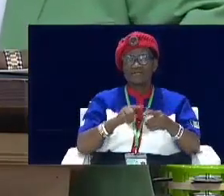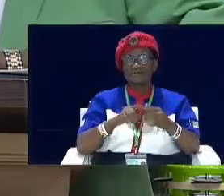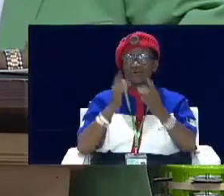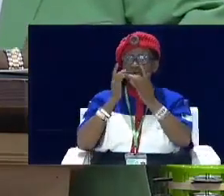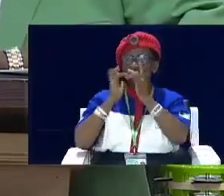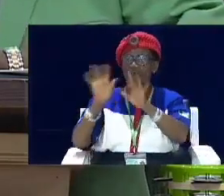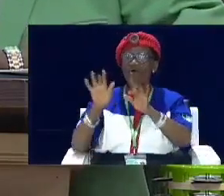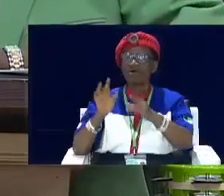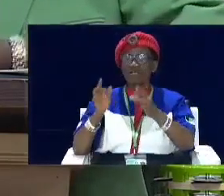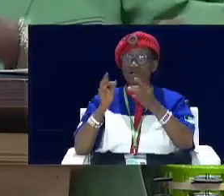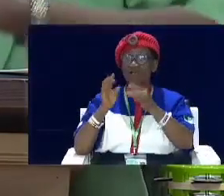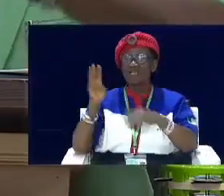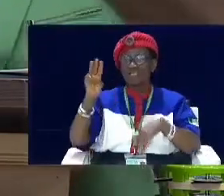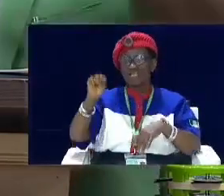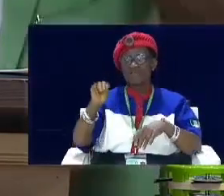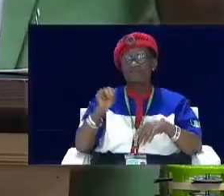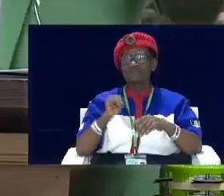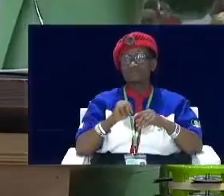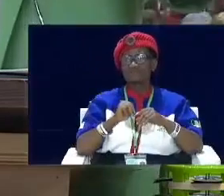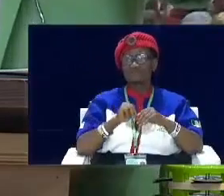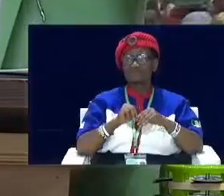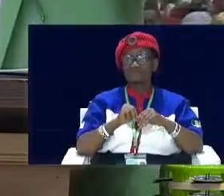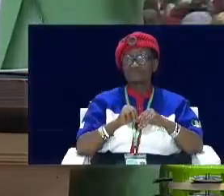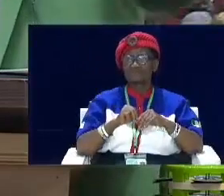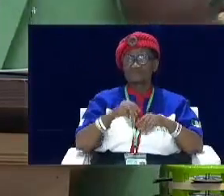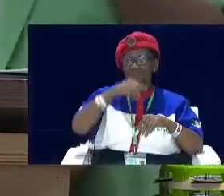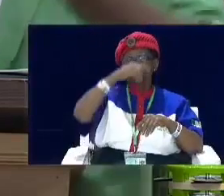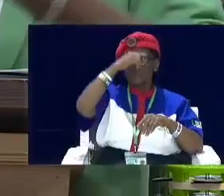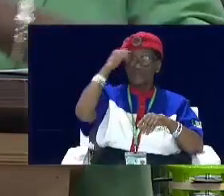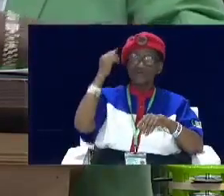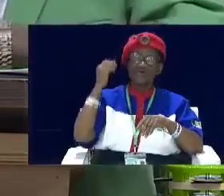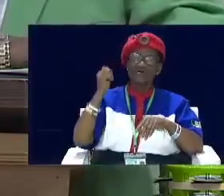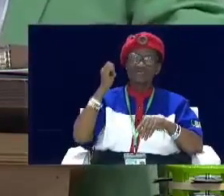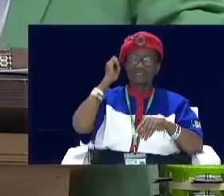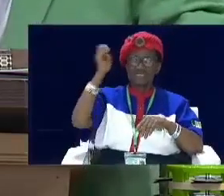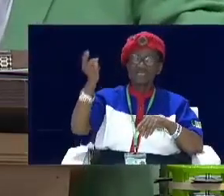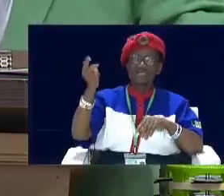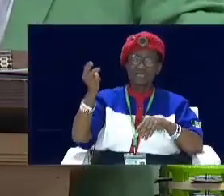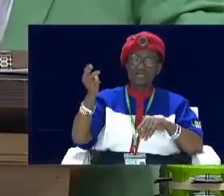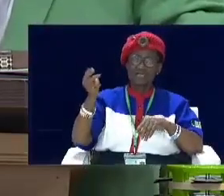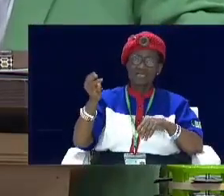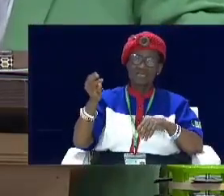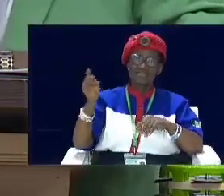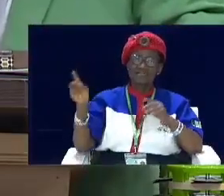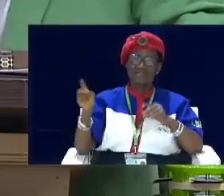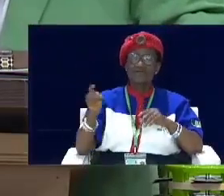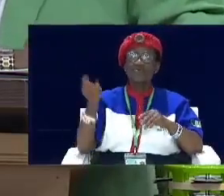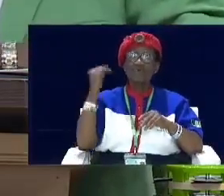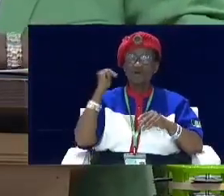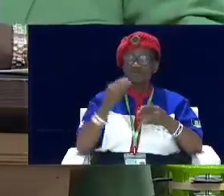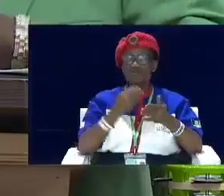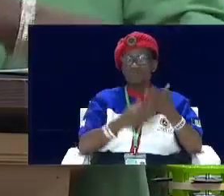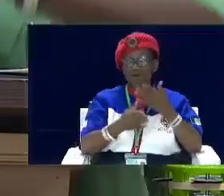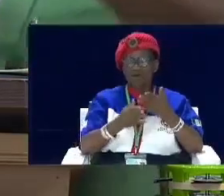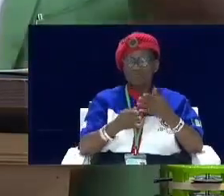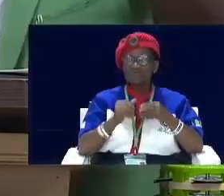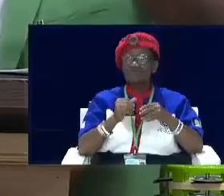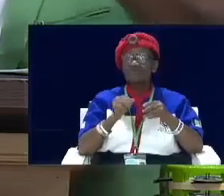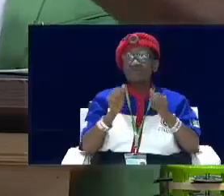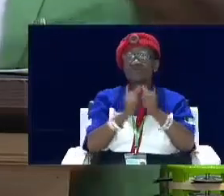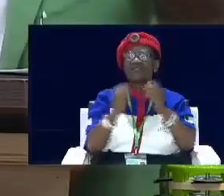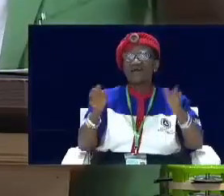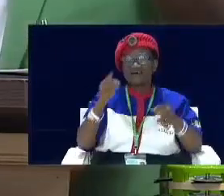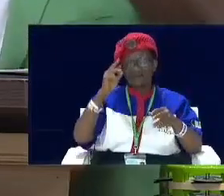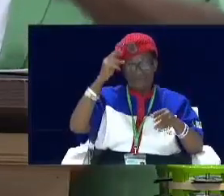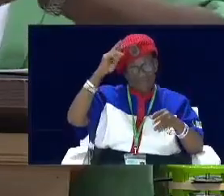ni fi se yeye. Because he was bald headed. Nitori pe o je apari. So they were saying, bald-headed